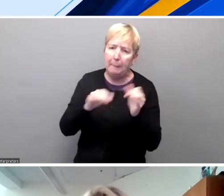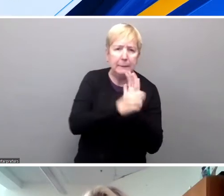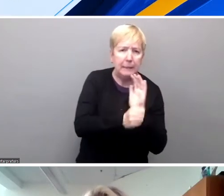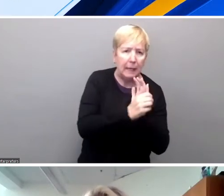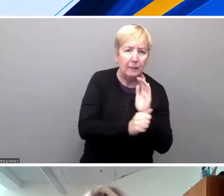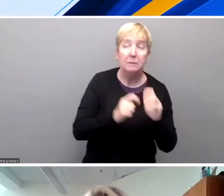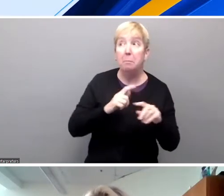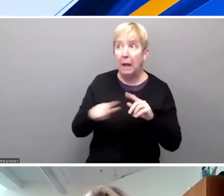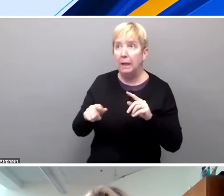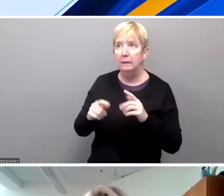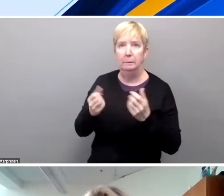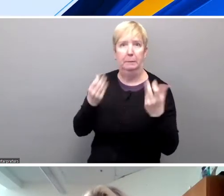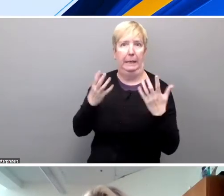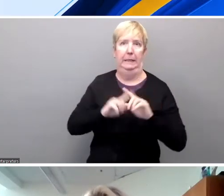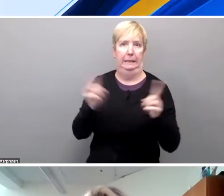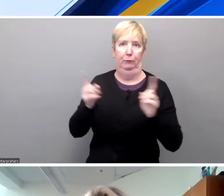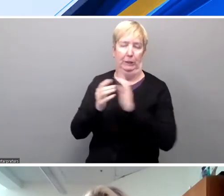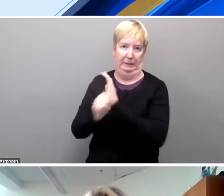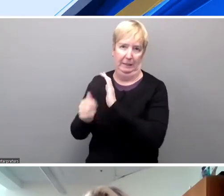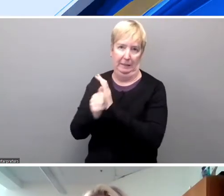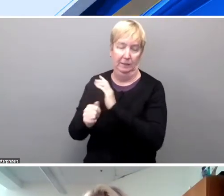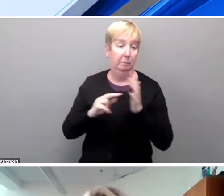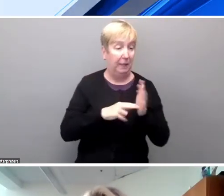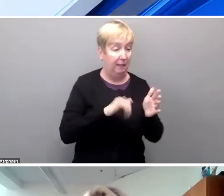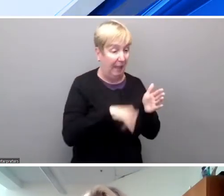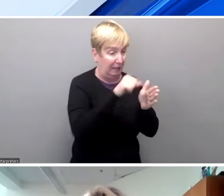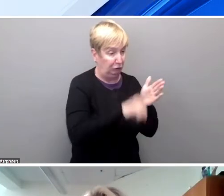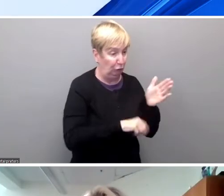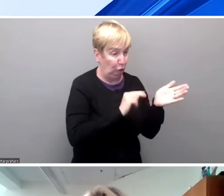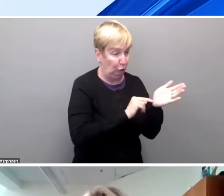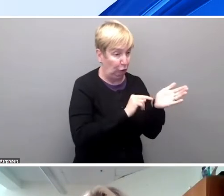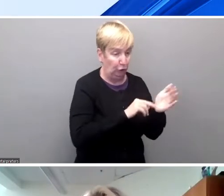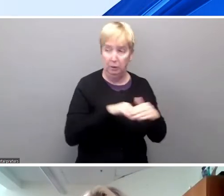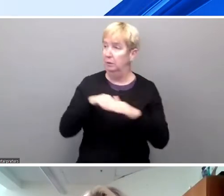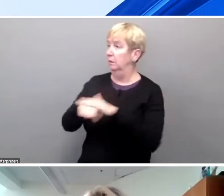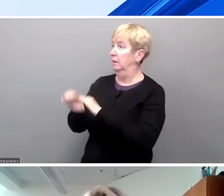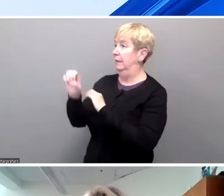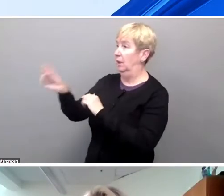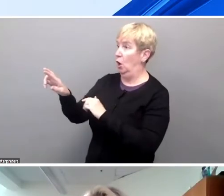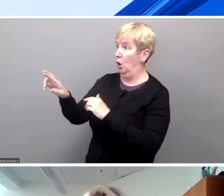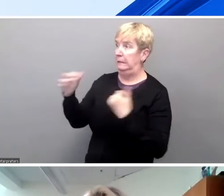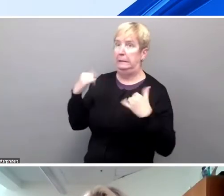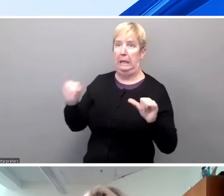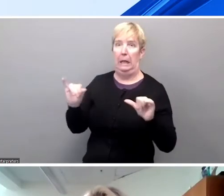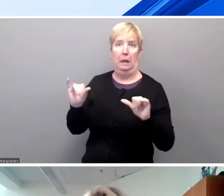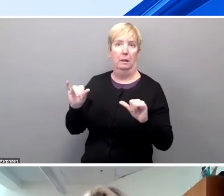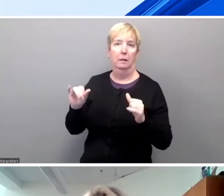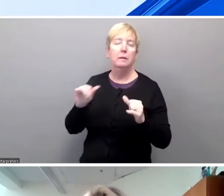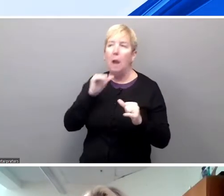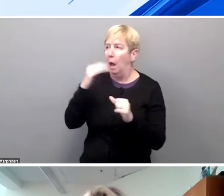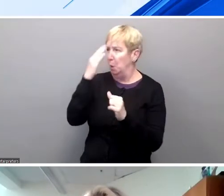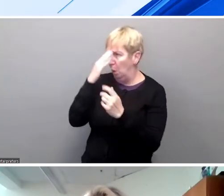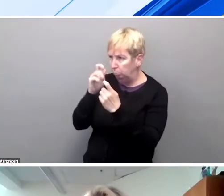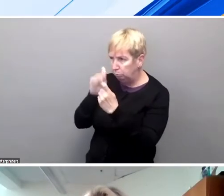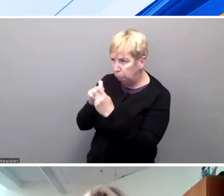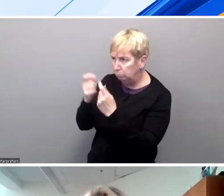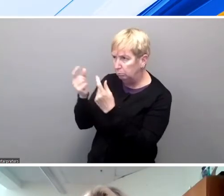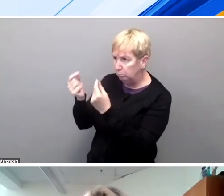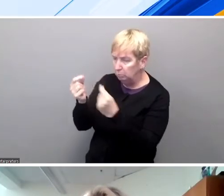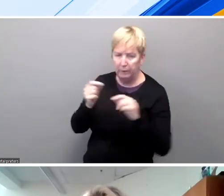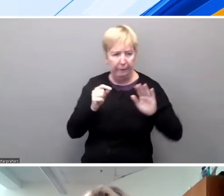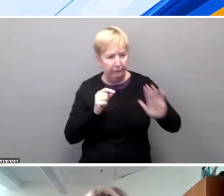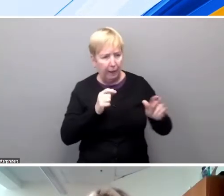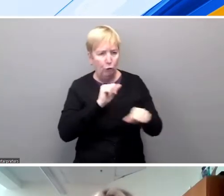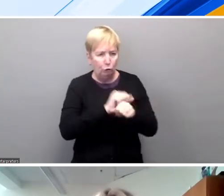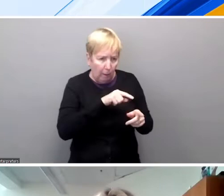general anesthesia and run the operating room and make sure things are sterile, et cetera, et cetera. Very different situation. So we learned